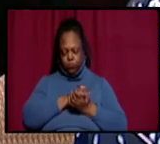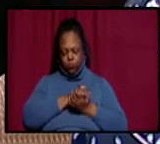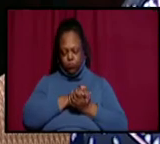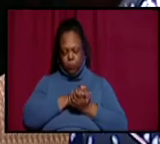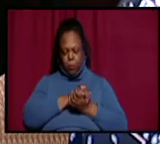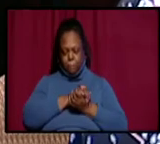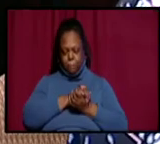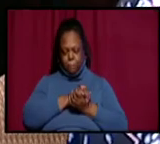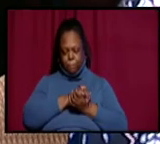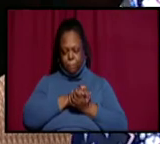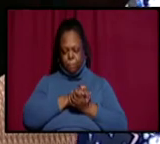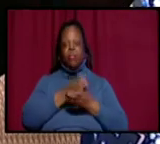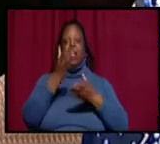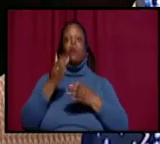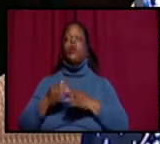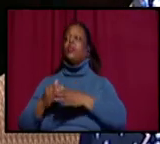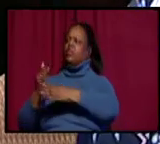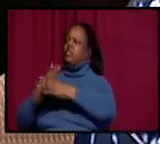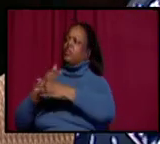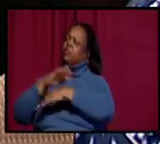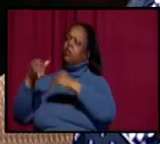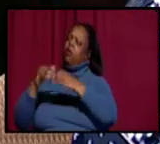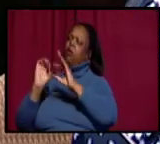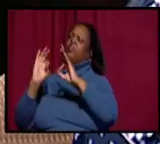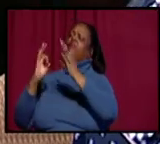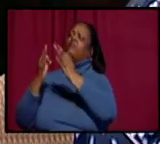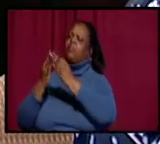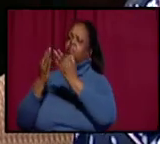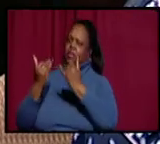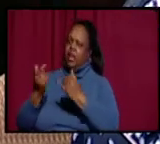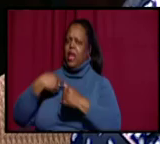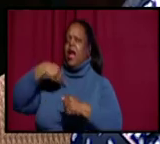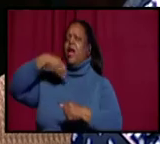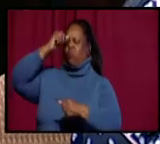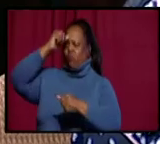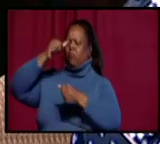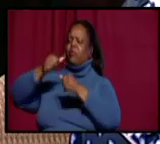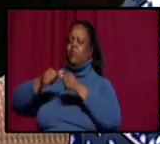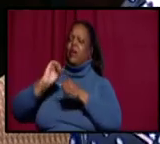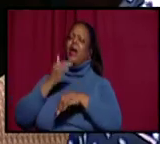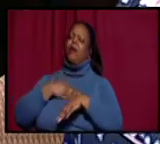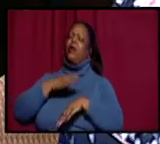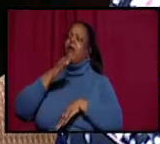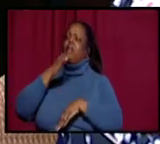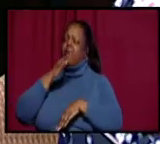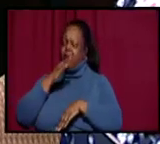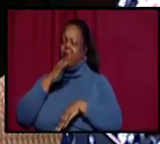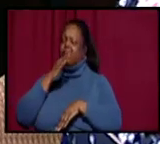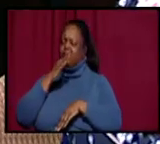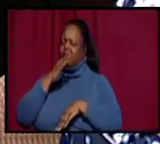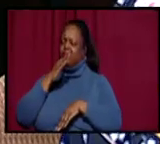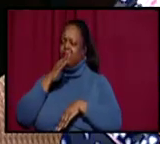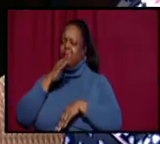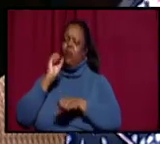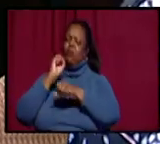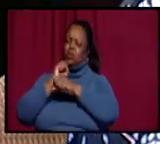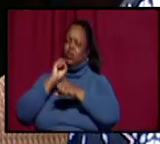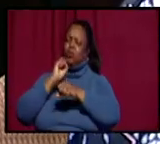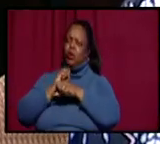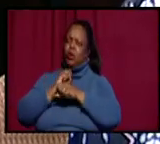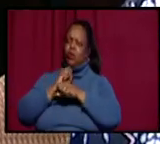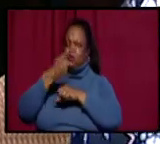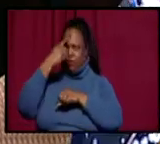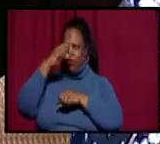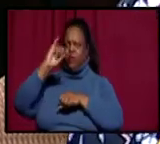with the families tonight. I remember our mom, as a matter of fact, was working for